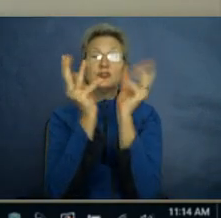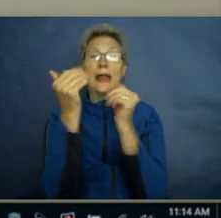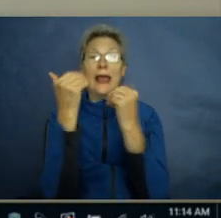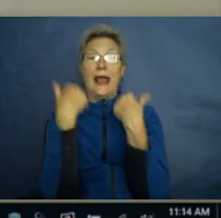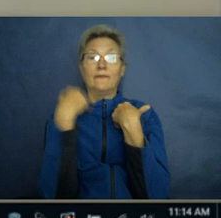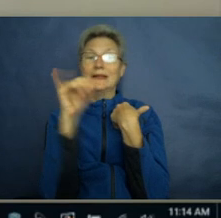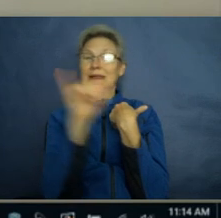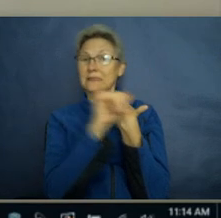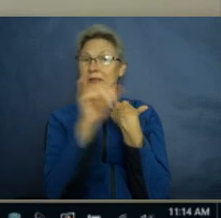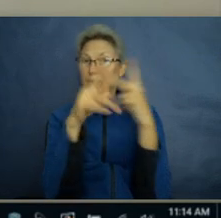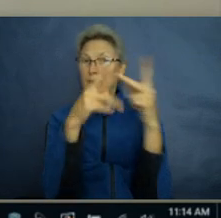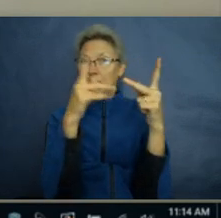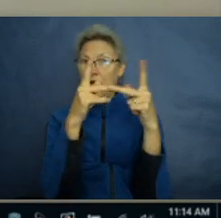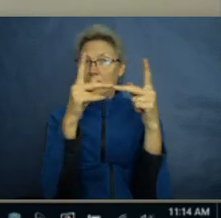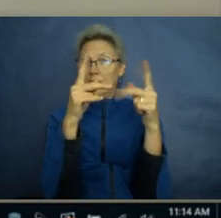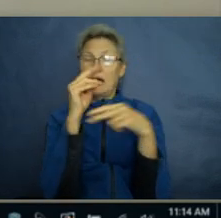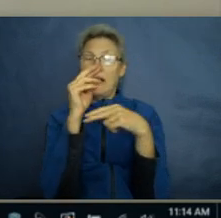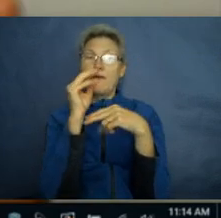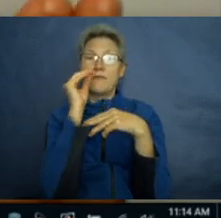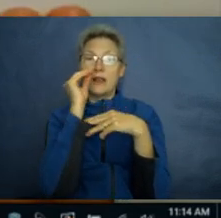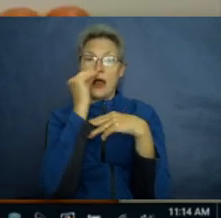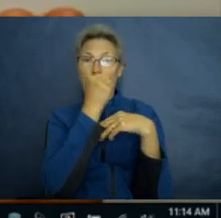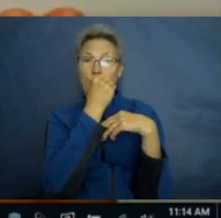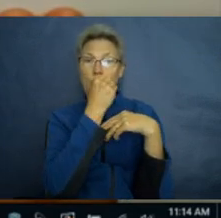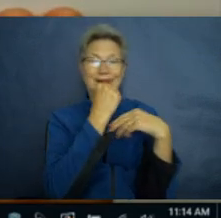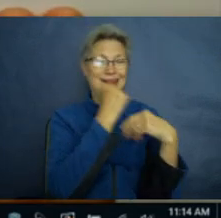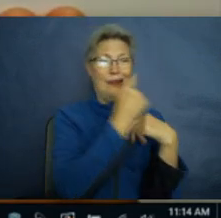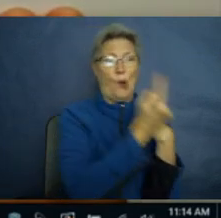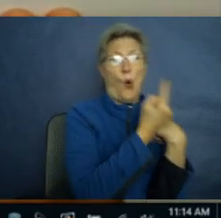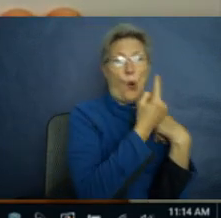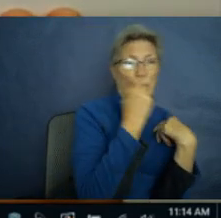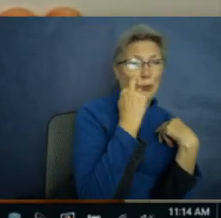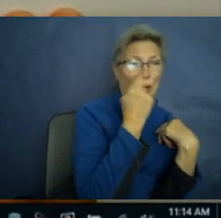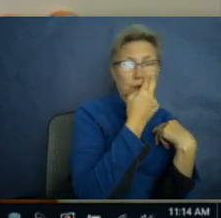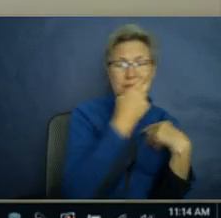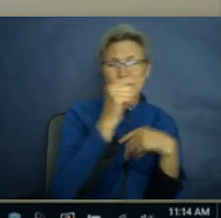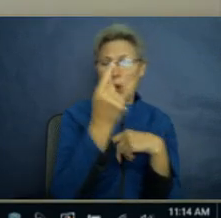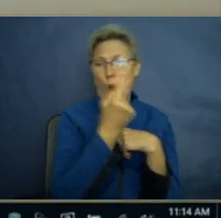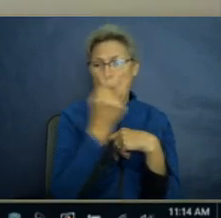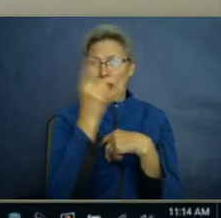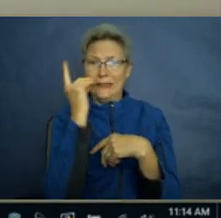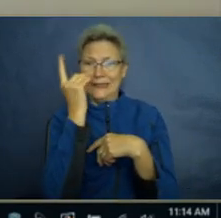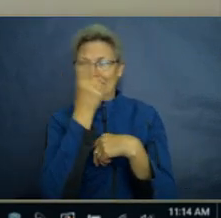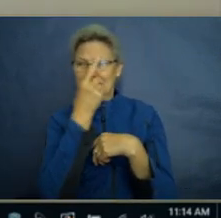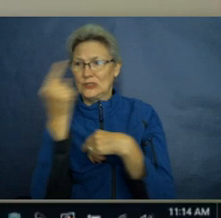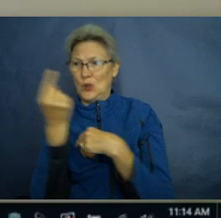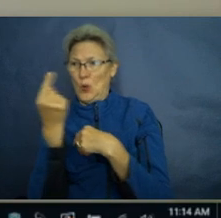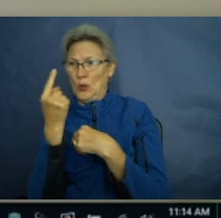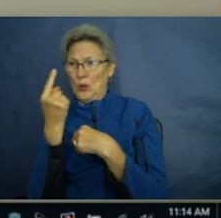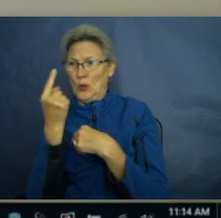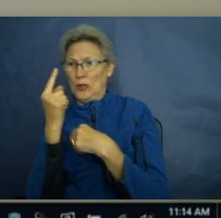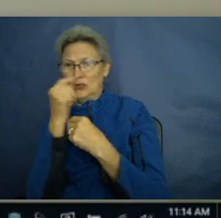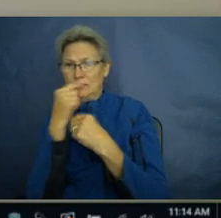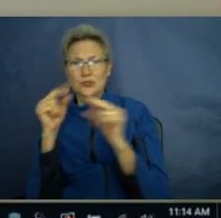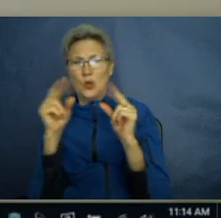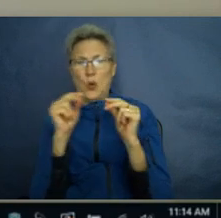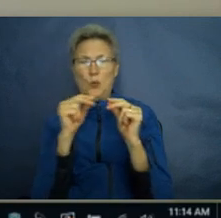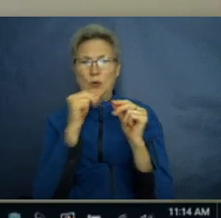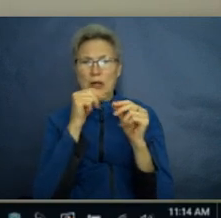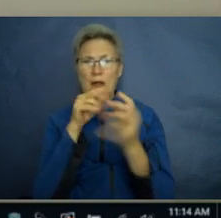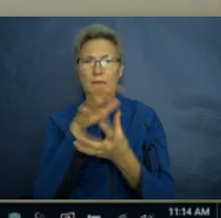have a bouquet, it will only have roses or only have daisies or only have tulips. We won't be mixing our flowers together, so that's good to